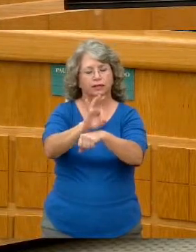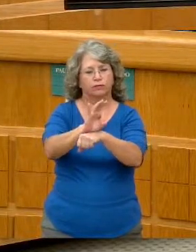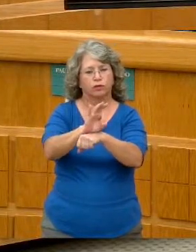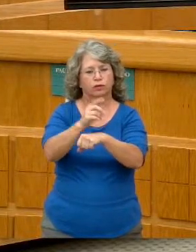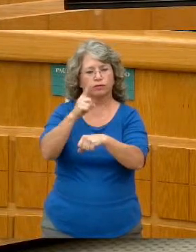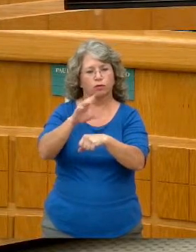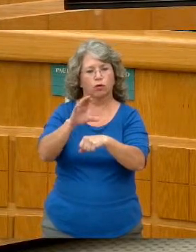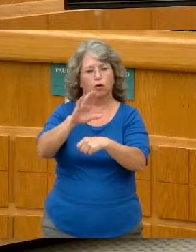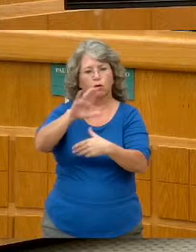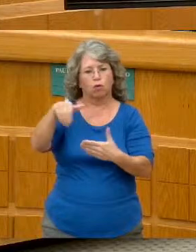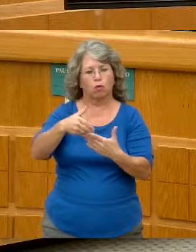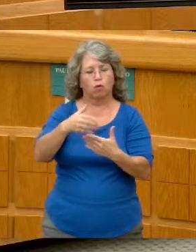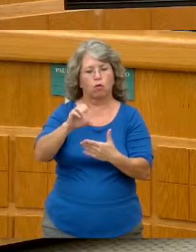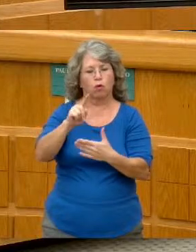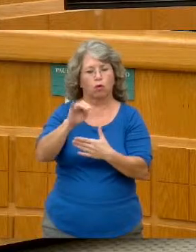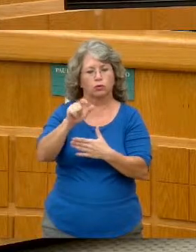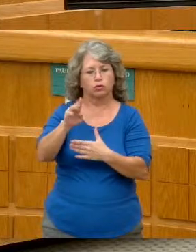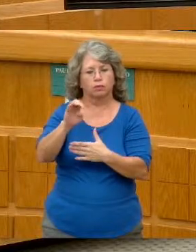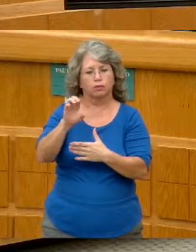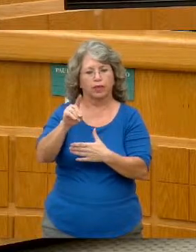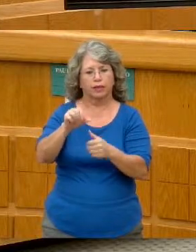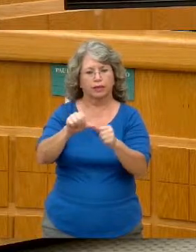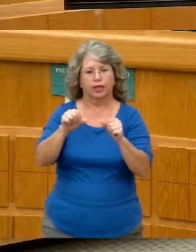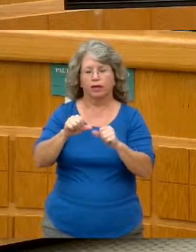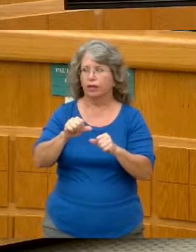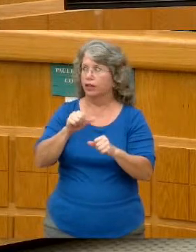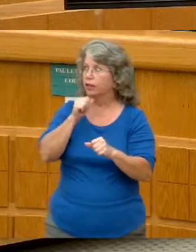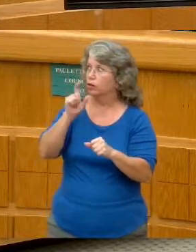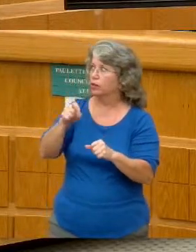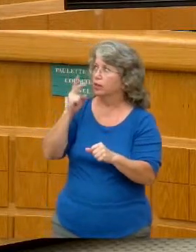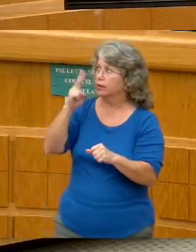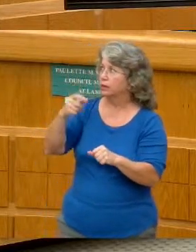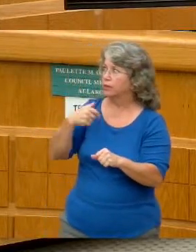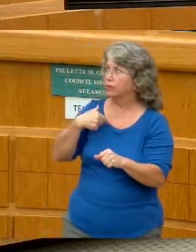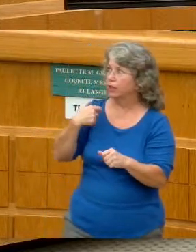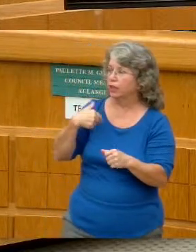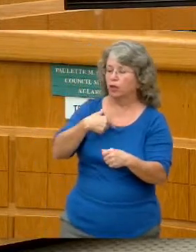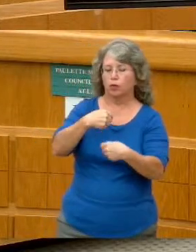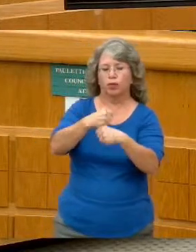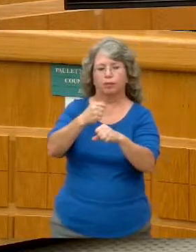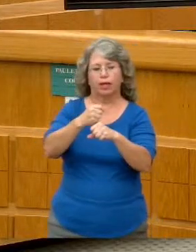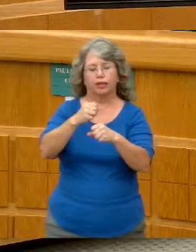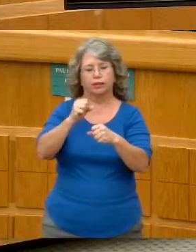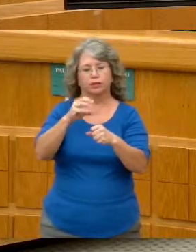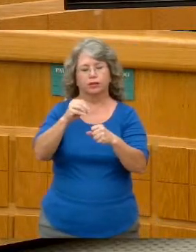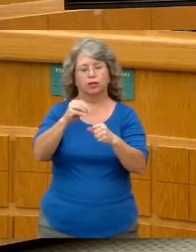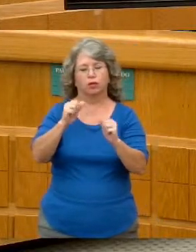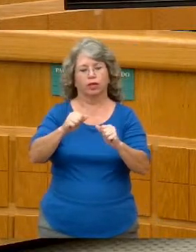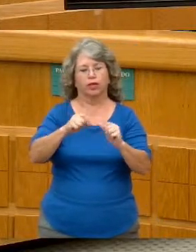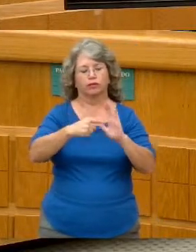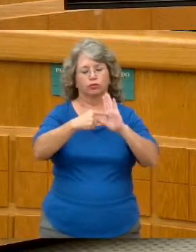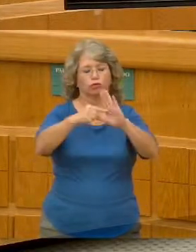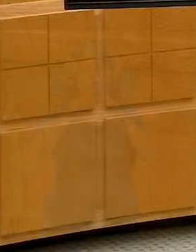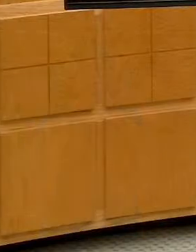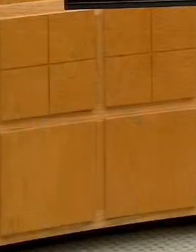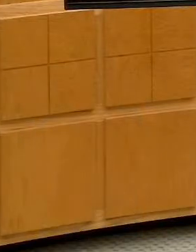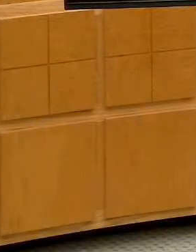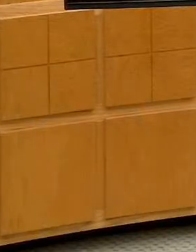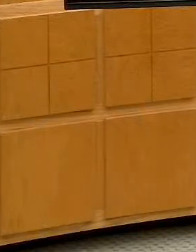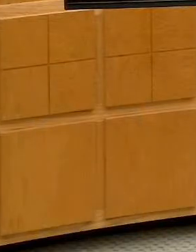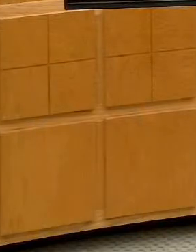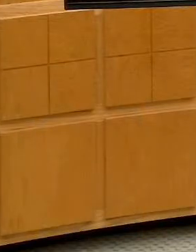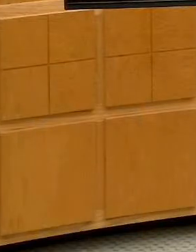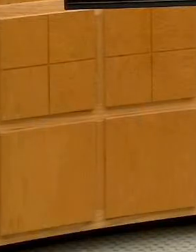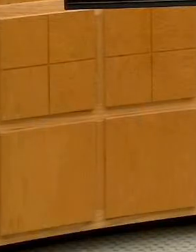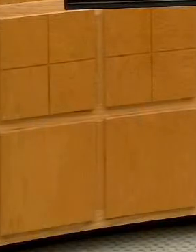this week, you guys don't need to really see me. We made it so that the whole slide can be projected with the interpreter in the bottom